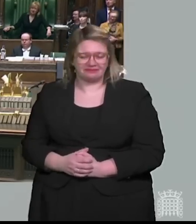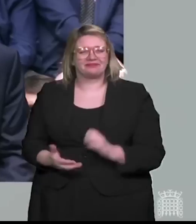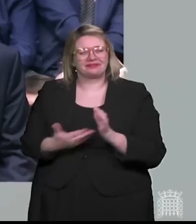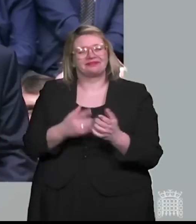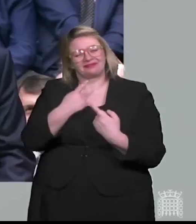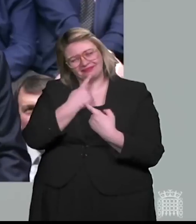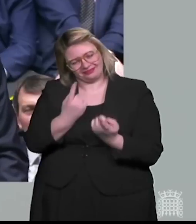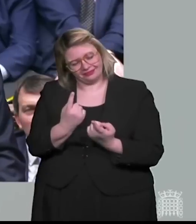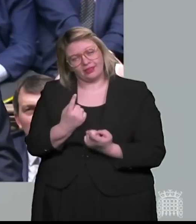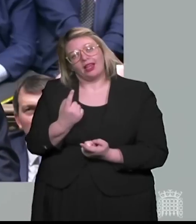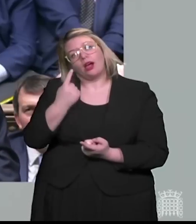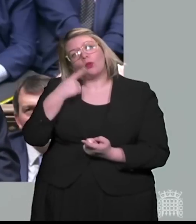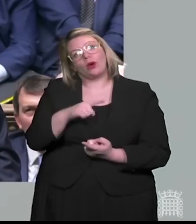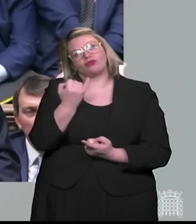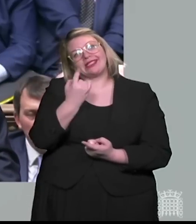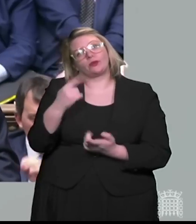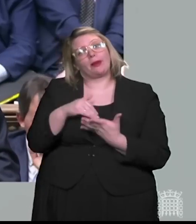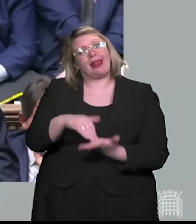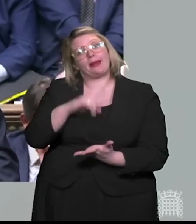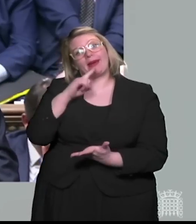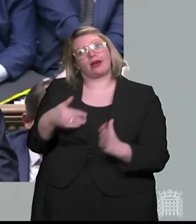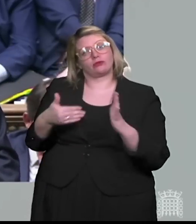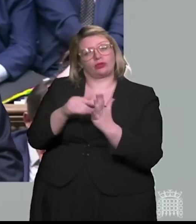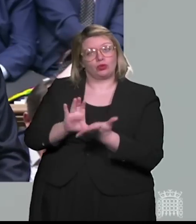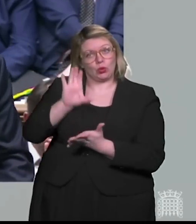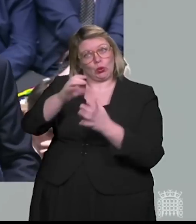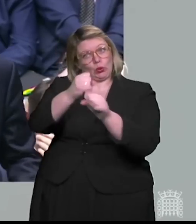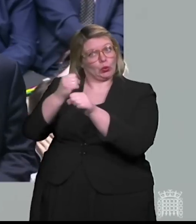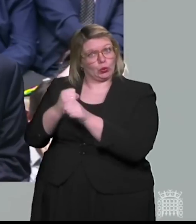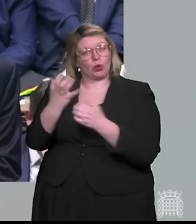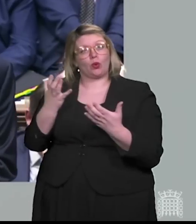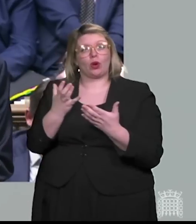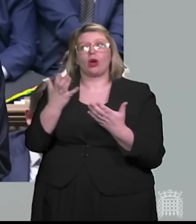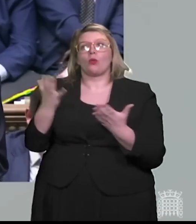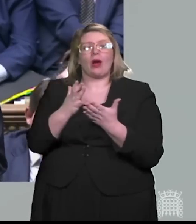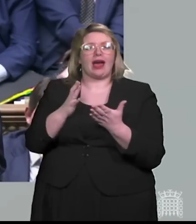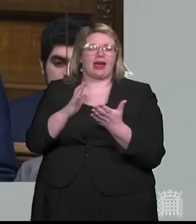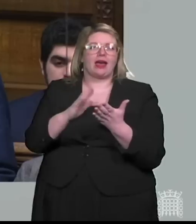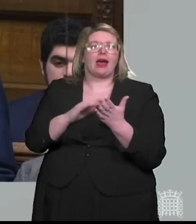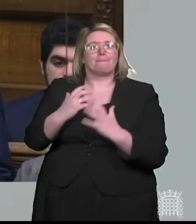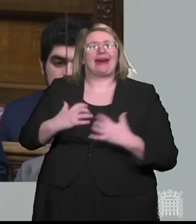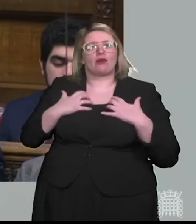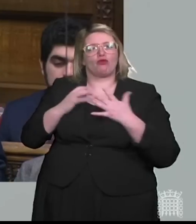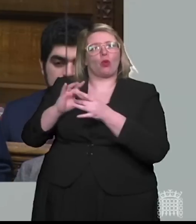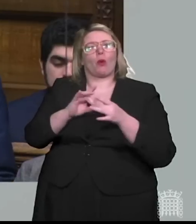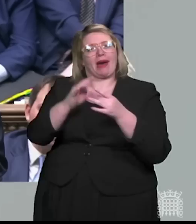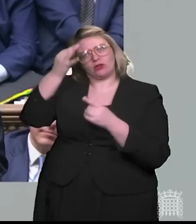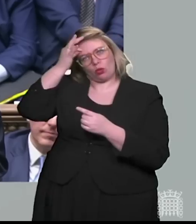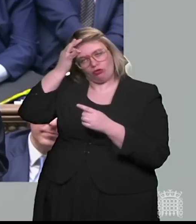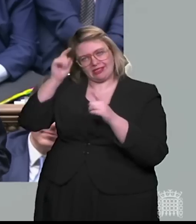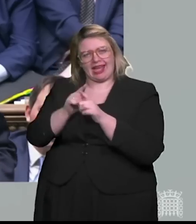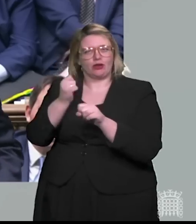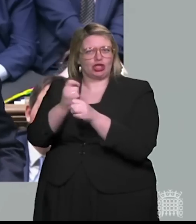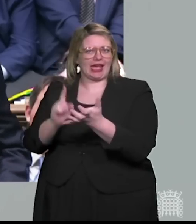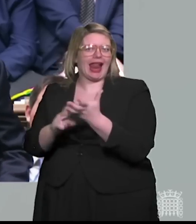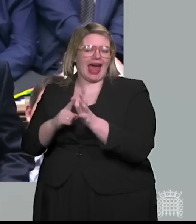a further £161 million for regeneration projects in mayoral combined authorities and the Greater London Authority, and